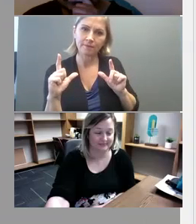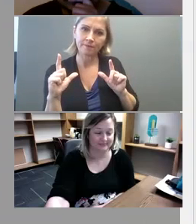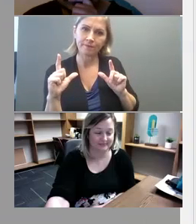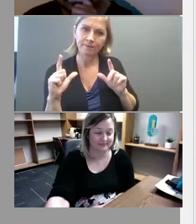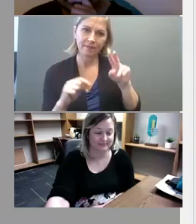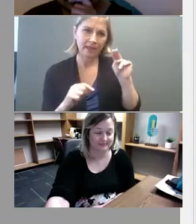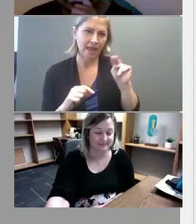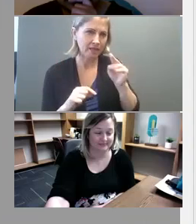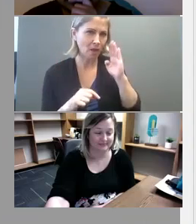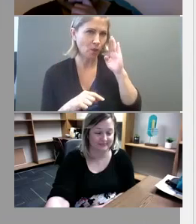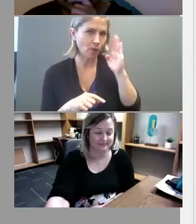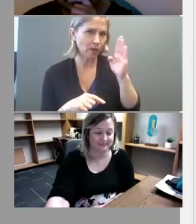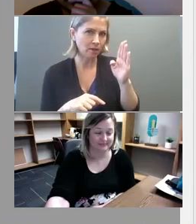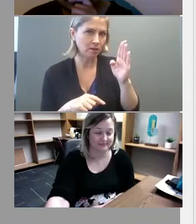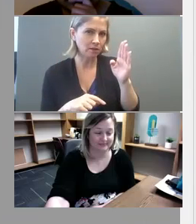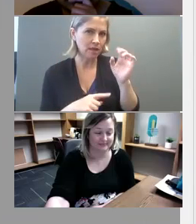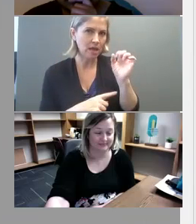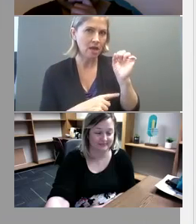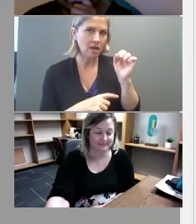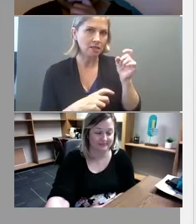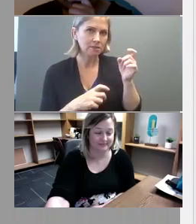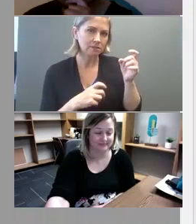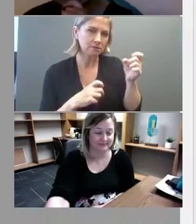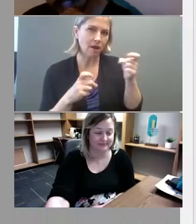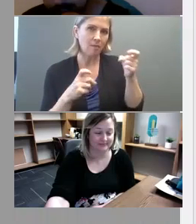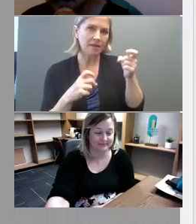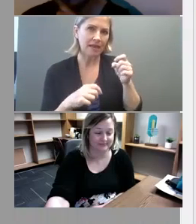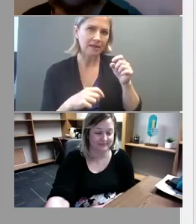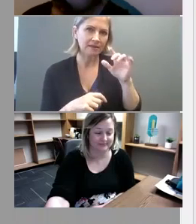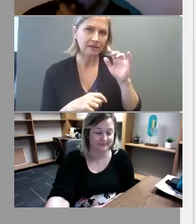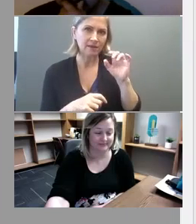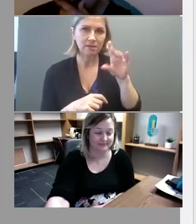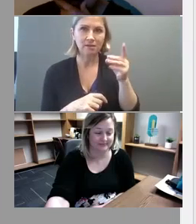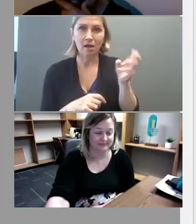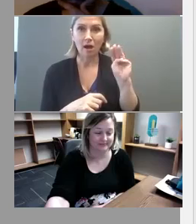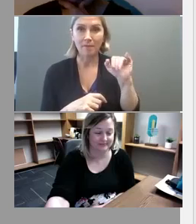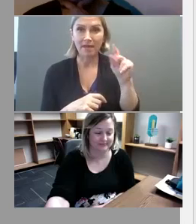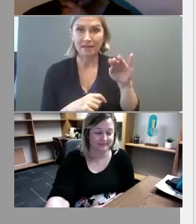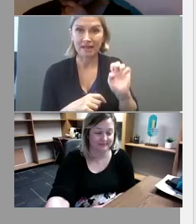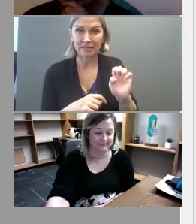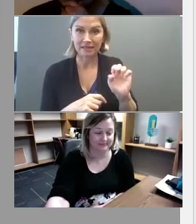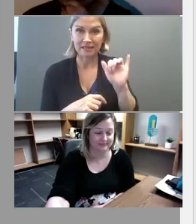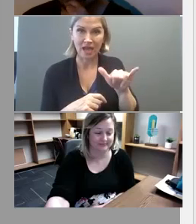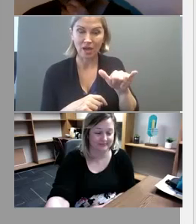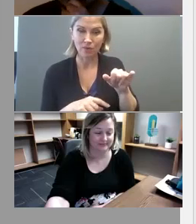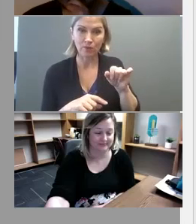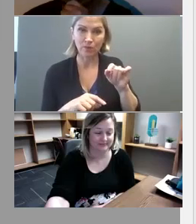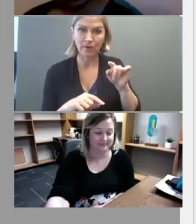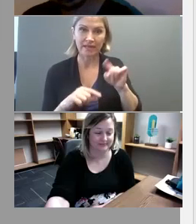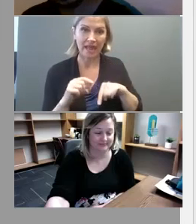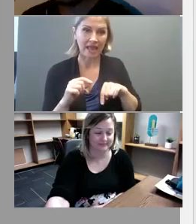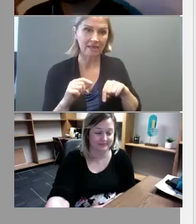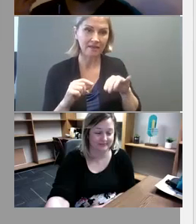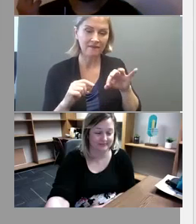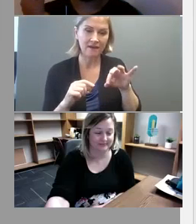N will dominate n over log n, correct? But that's not what we're looking at. We can't find a epsilon, which